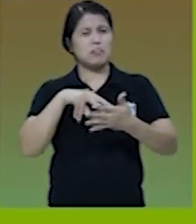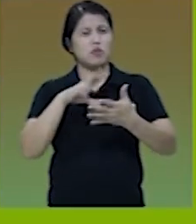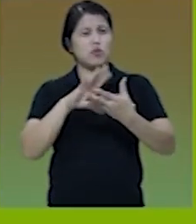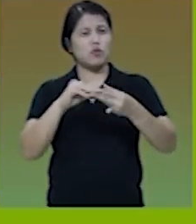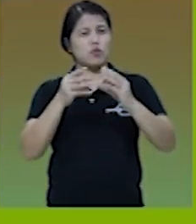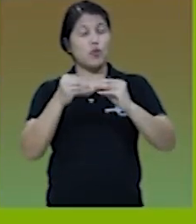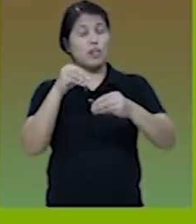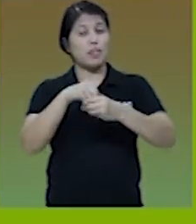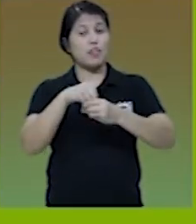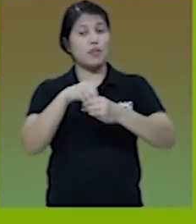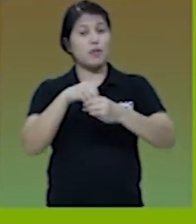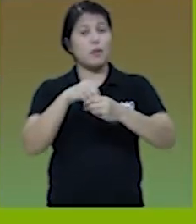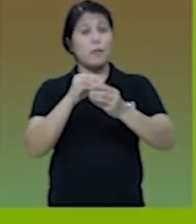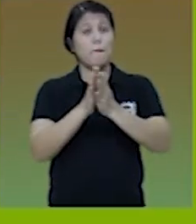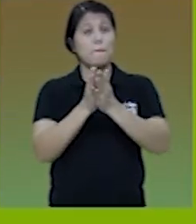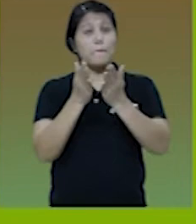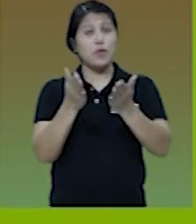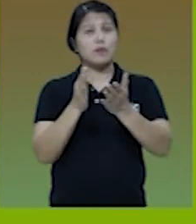in the book.